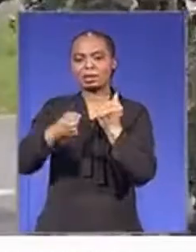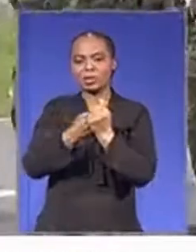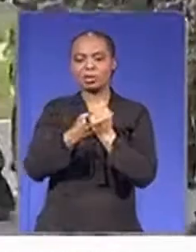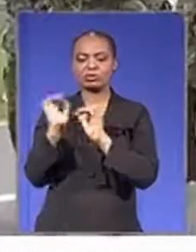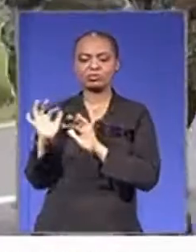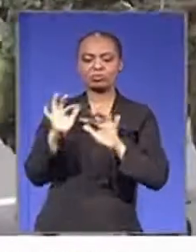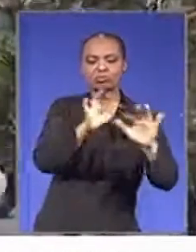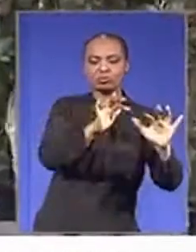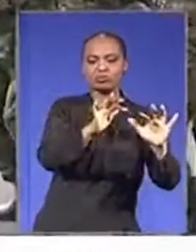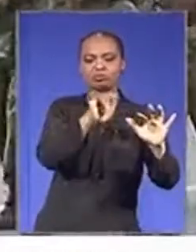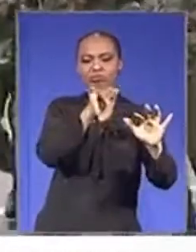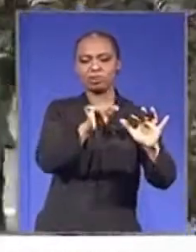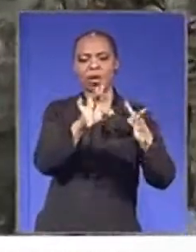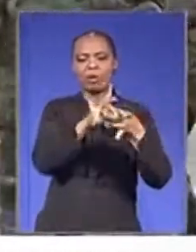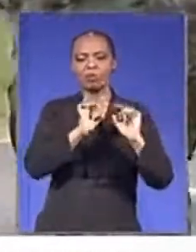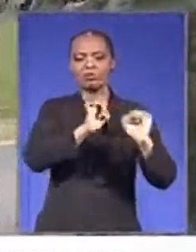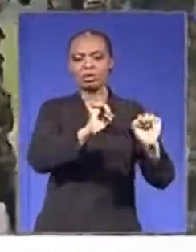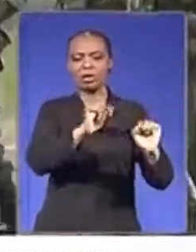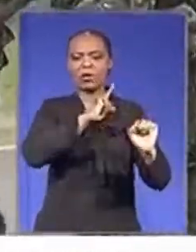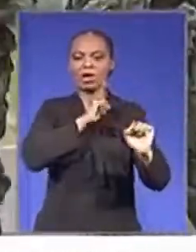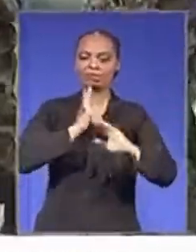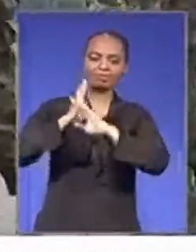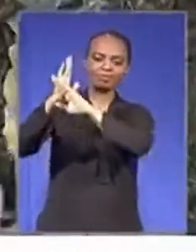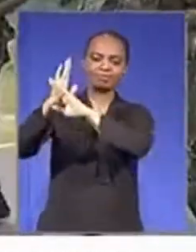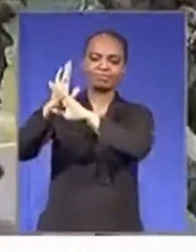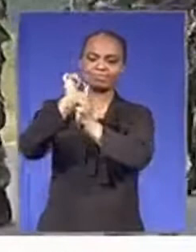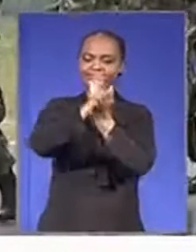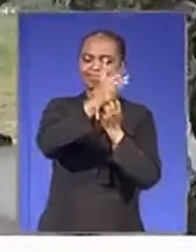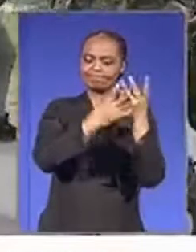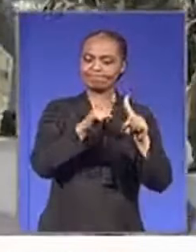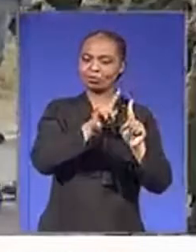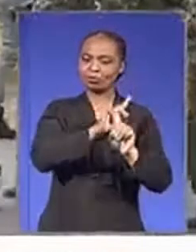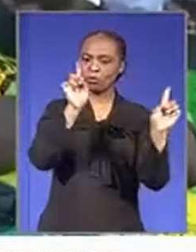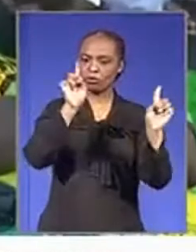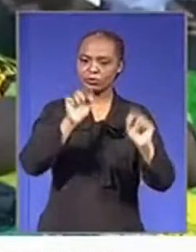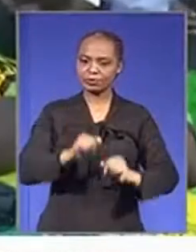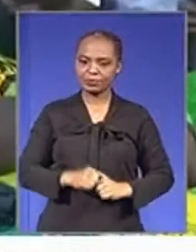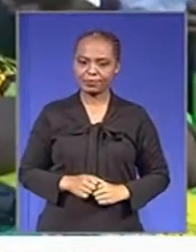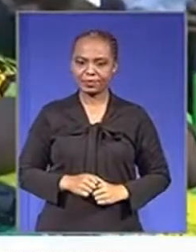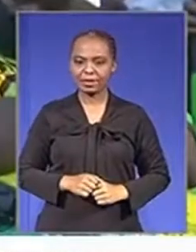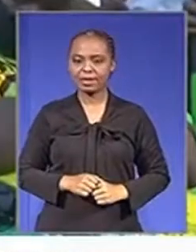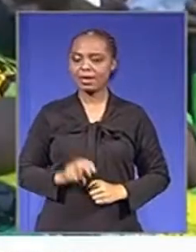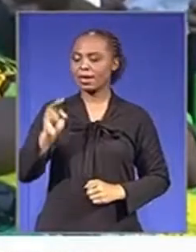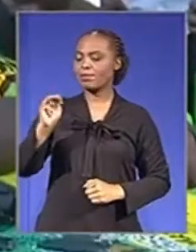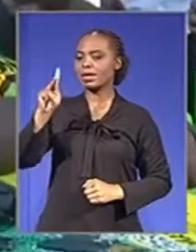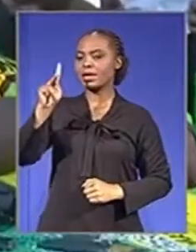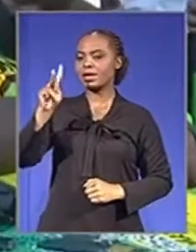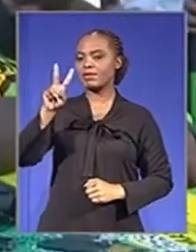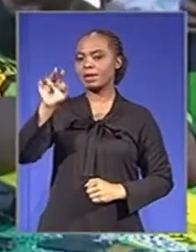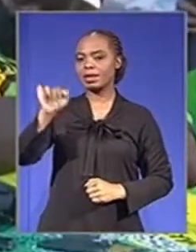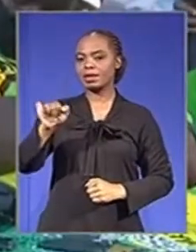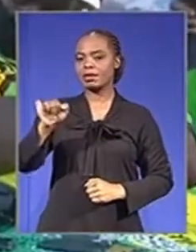kapa mang a tlang ho tla mo tshwara. Our comrades of MKMVA will form a human